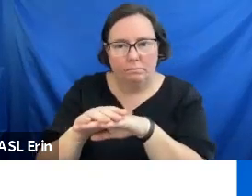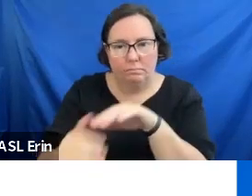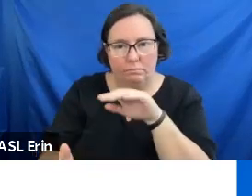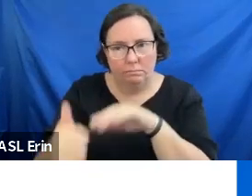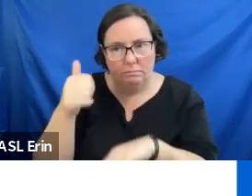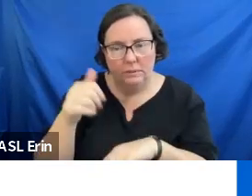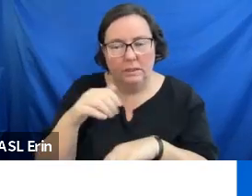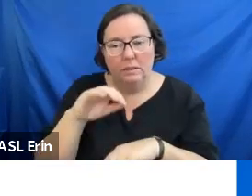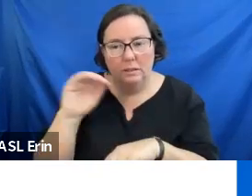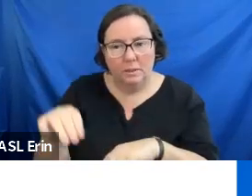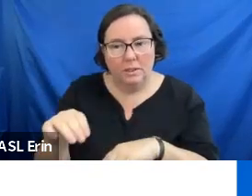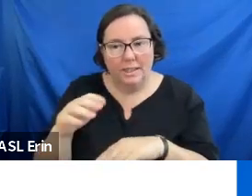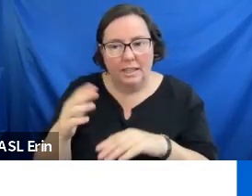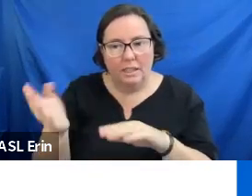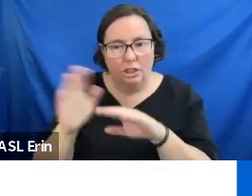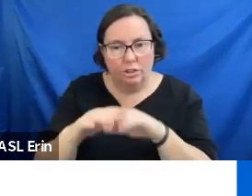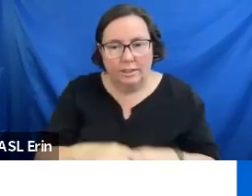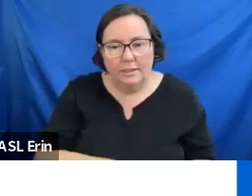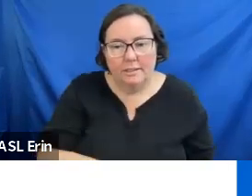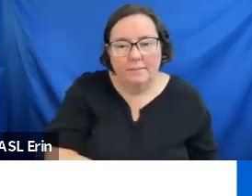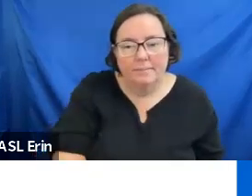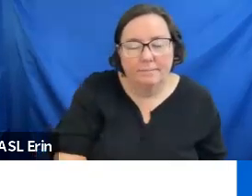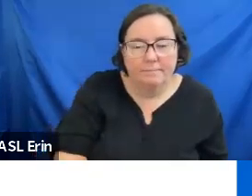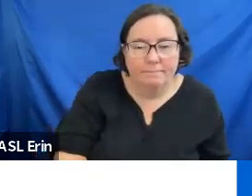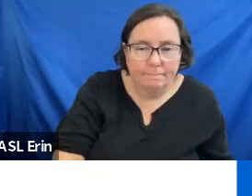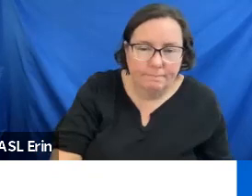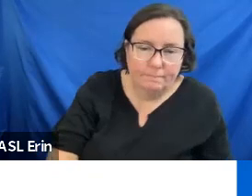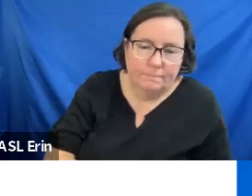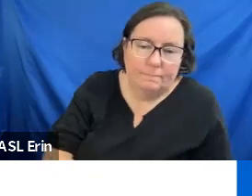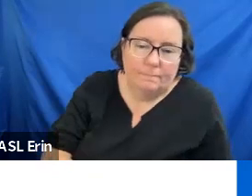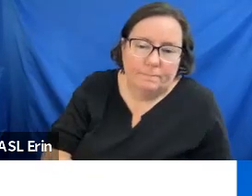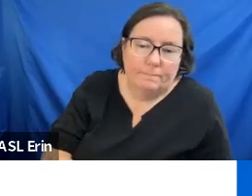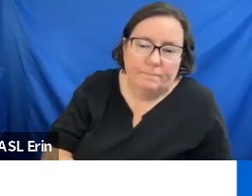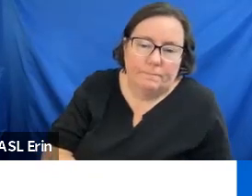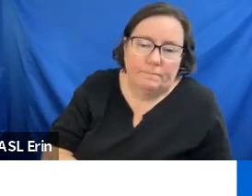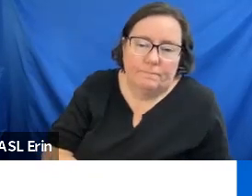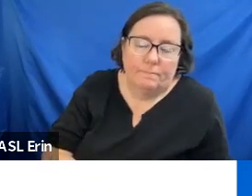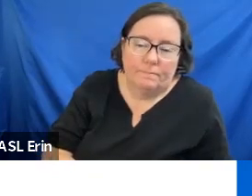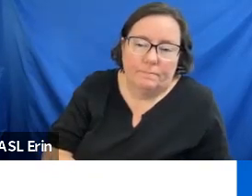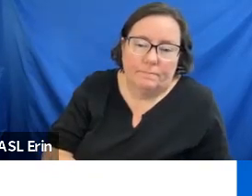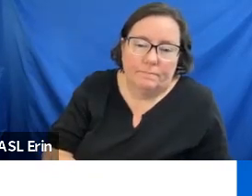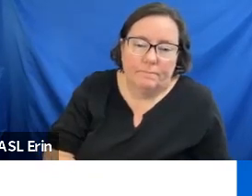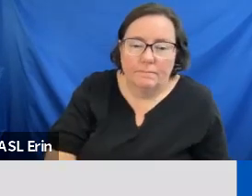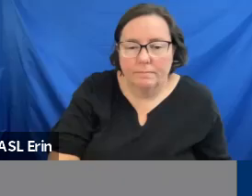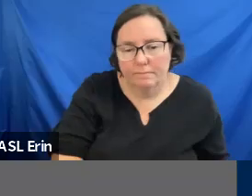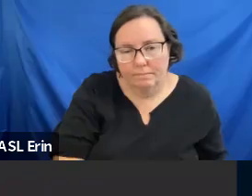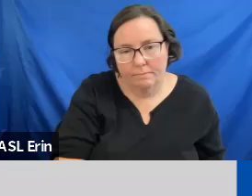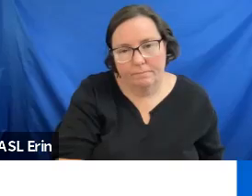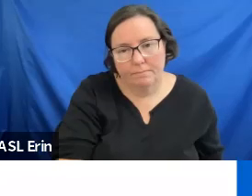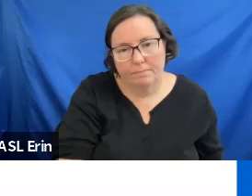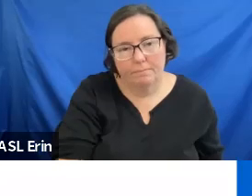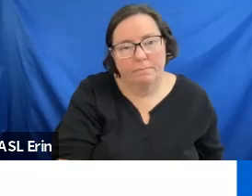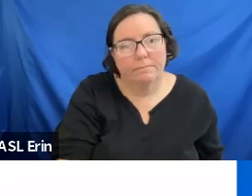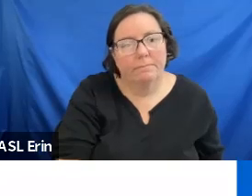increase. Next slide, please.